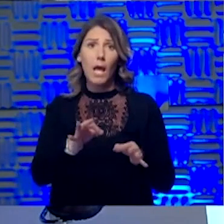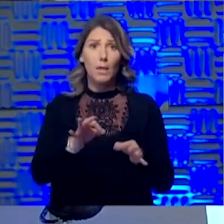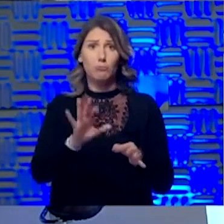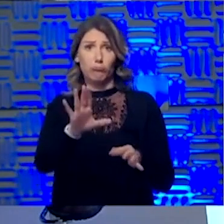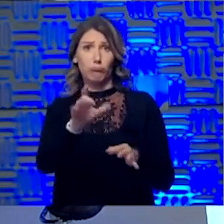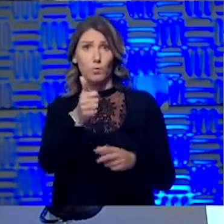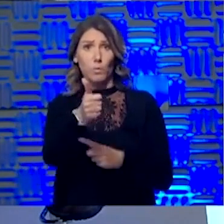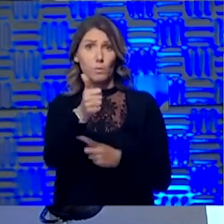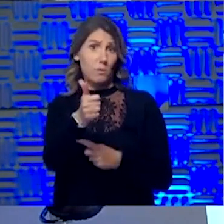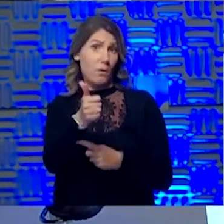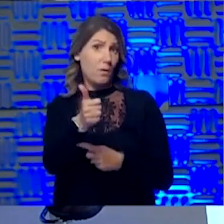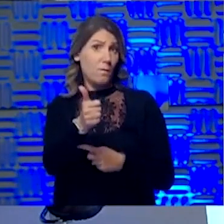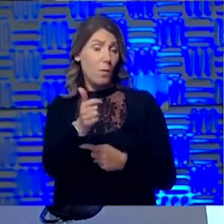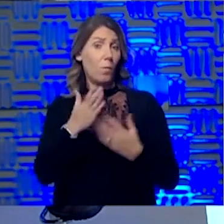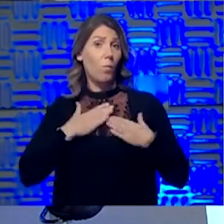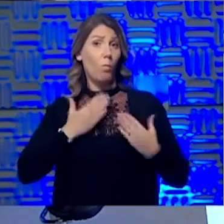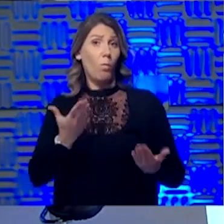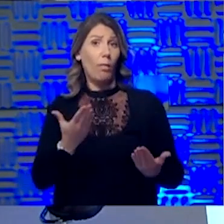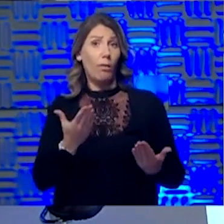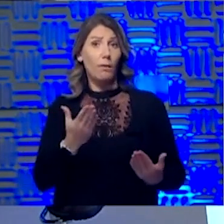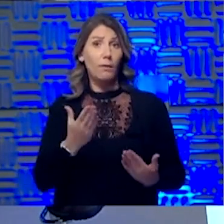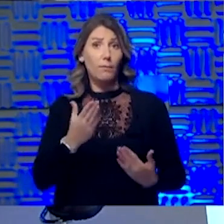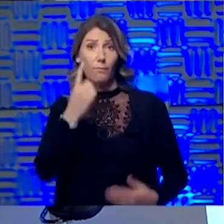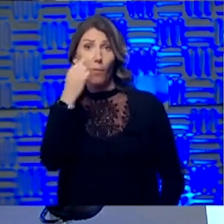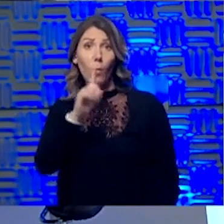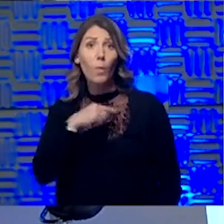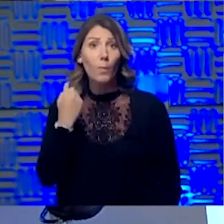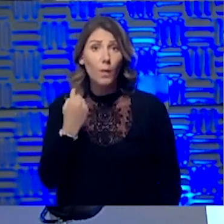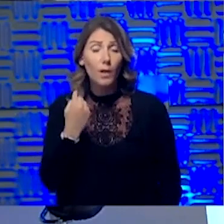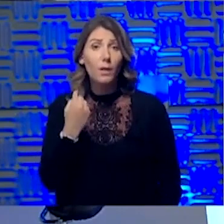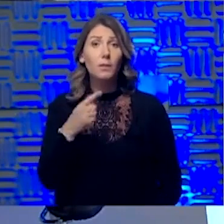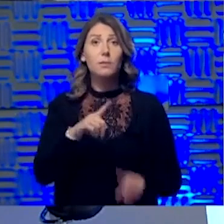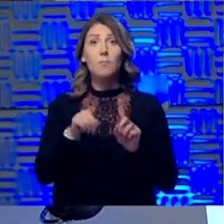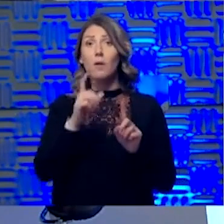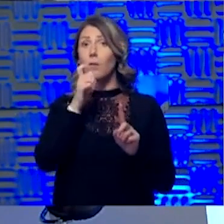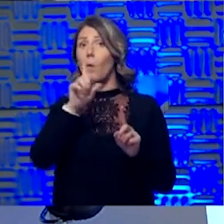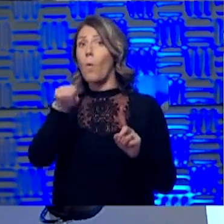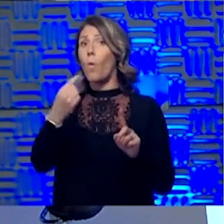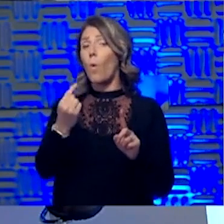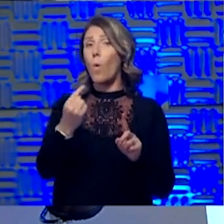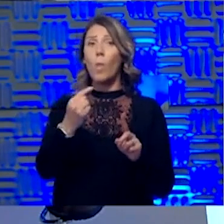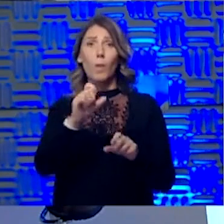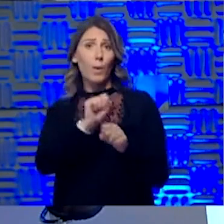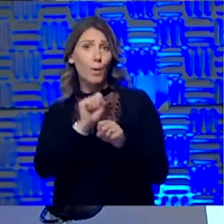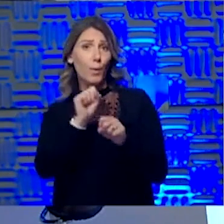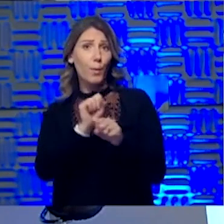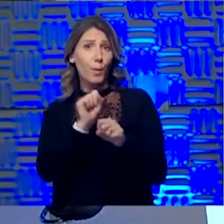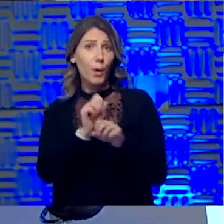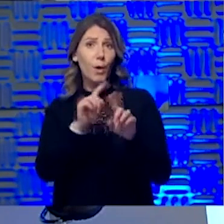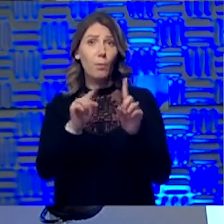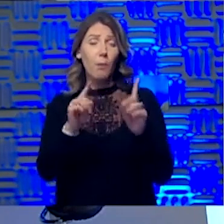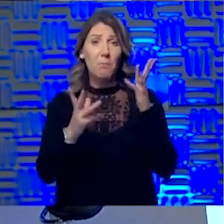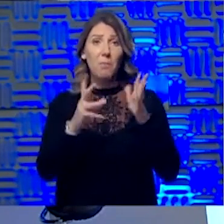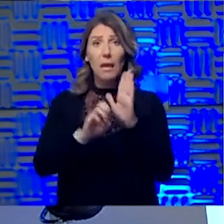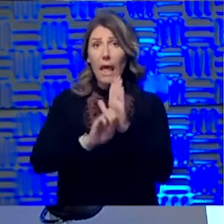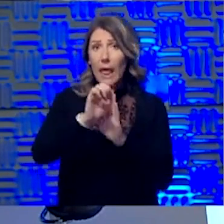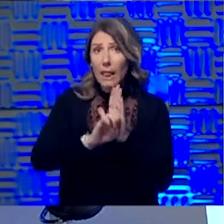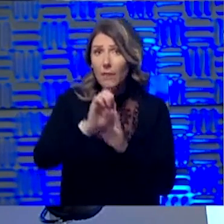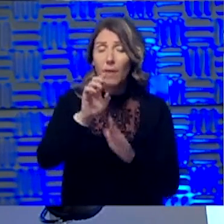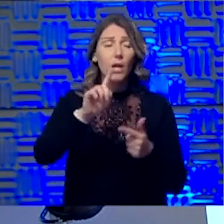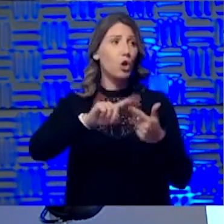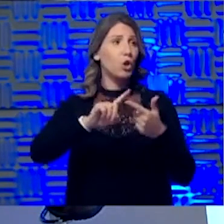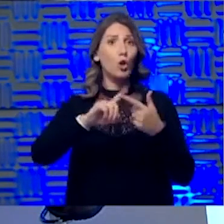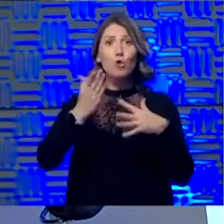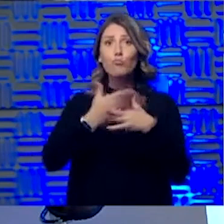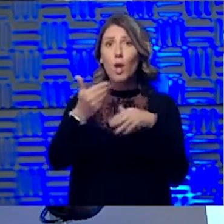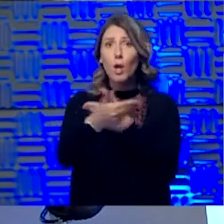willing to take that risk, knowing that not only is there work, but at work there may be an elevator or a stairwell or a break room or a bathroom.